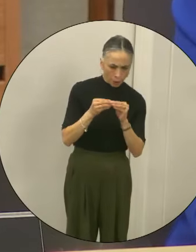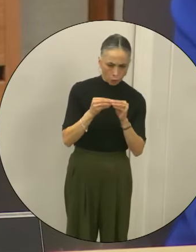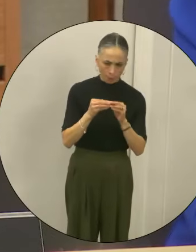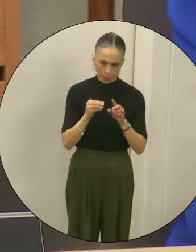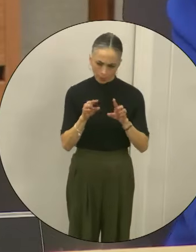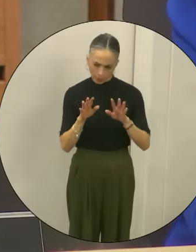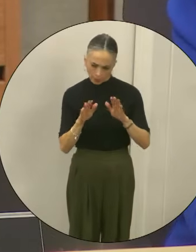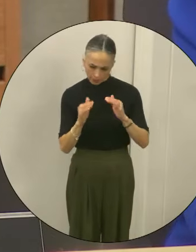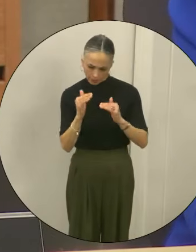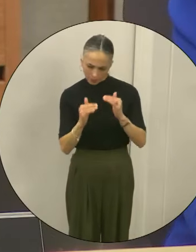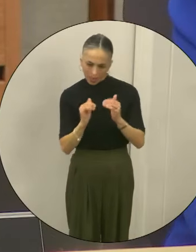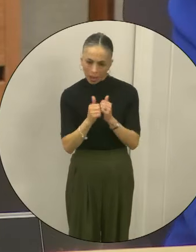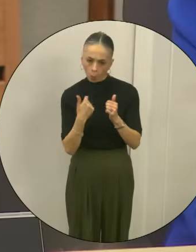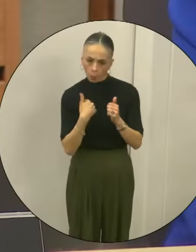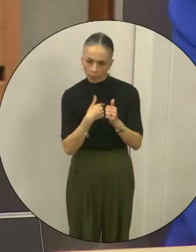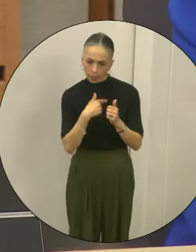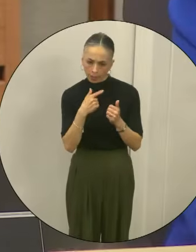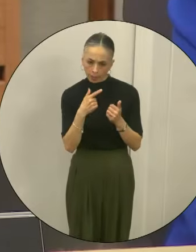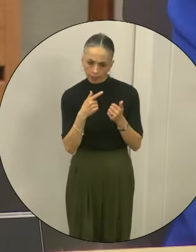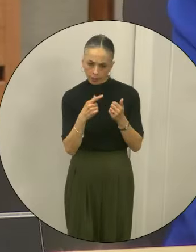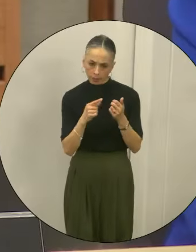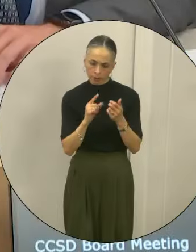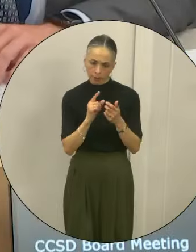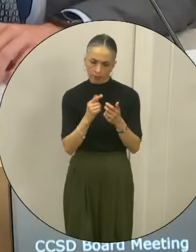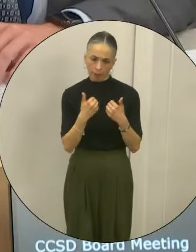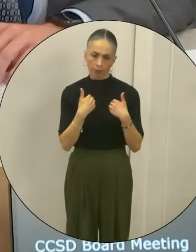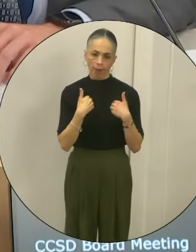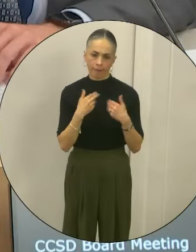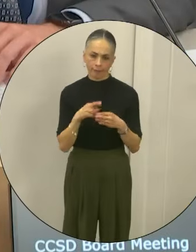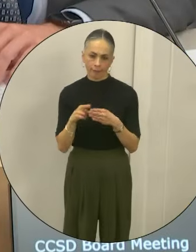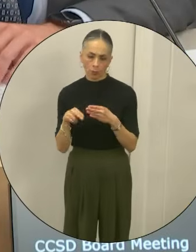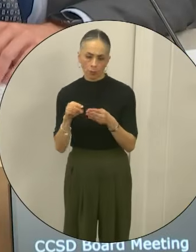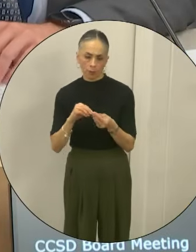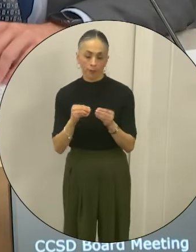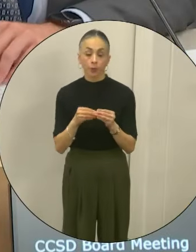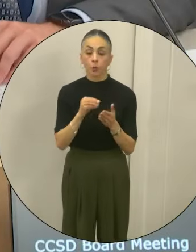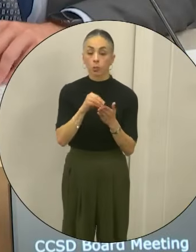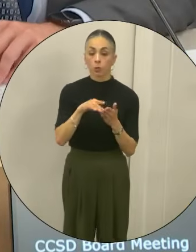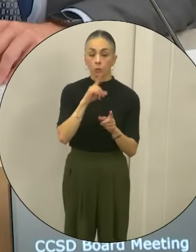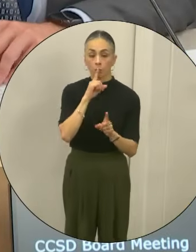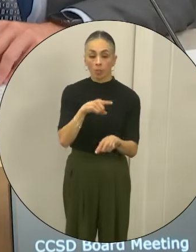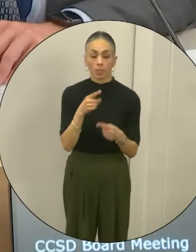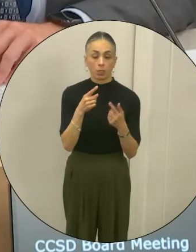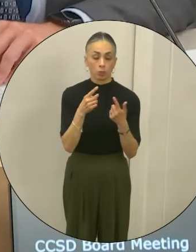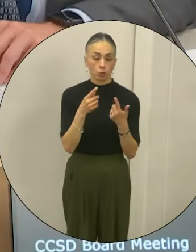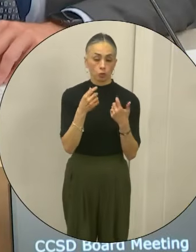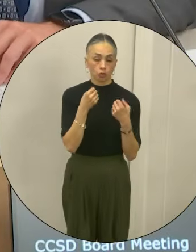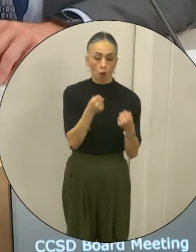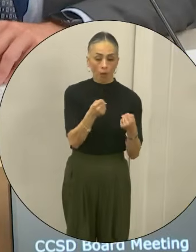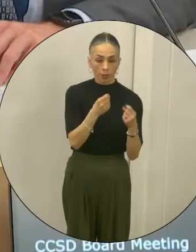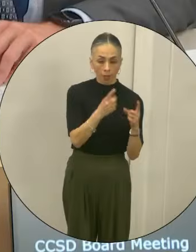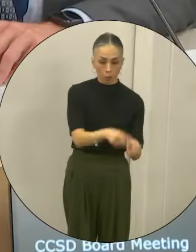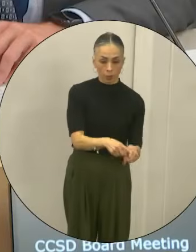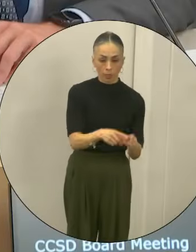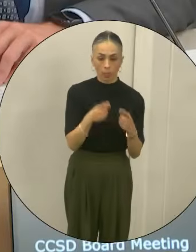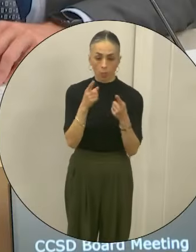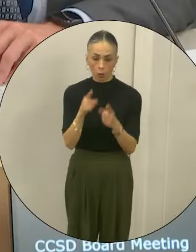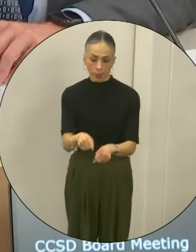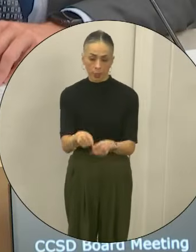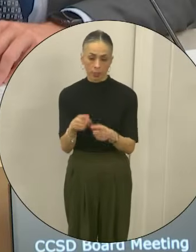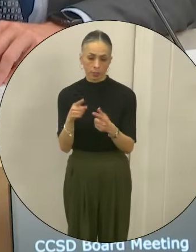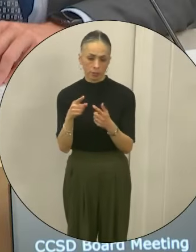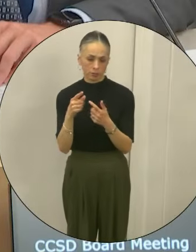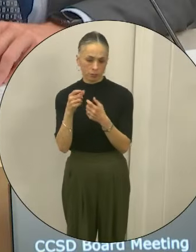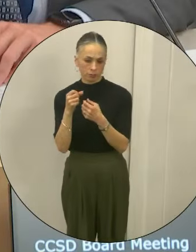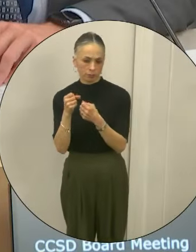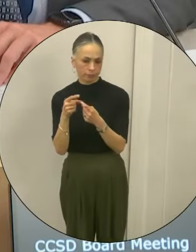with these numbers. Yeah, absolutely. Thank you for the question. So the student responses currently are strongly agree, disagree, and strongly disagree. So when we talk